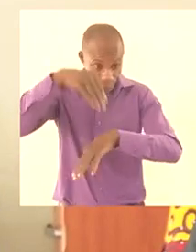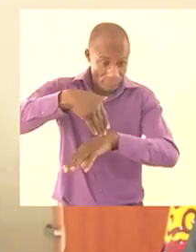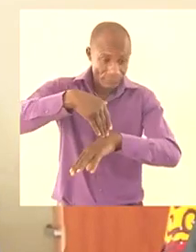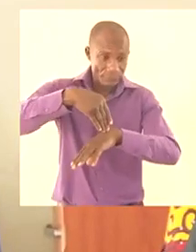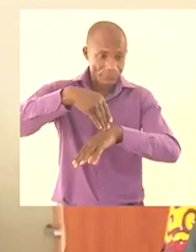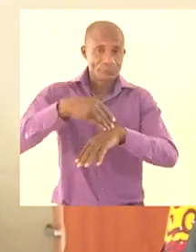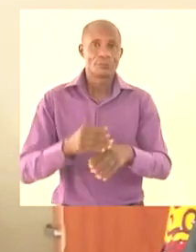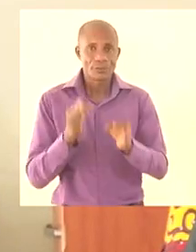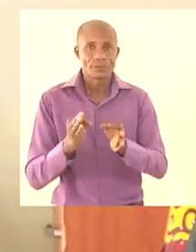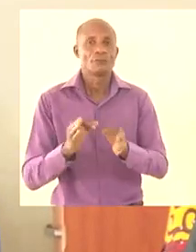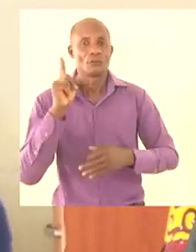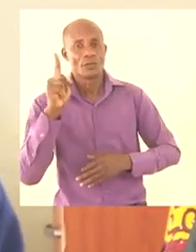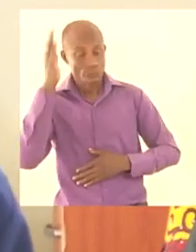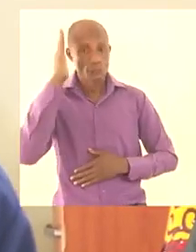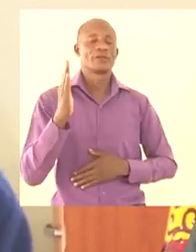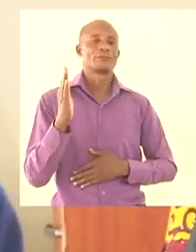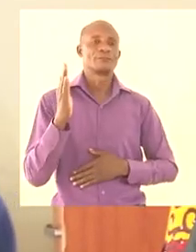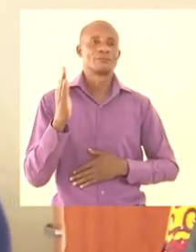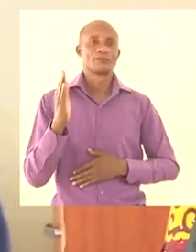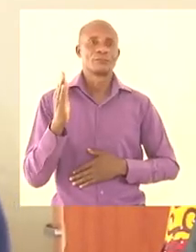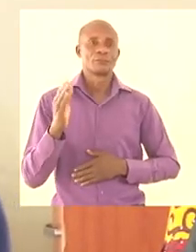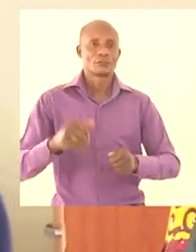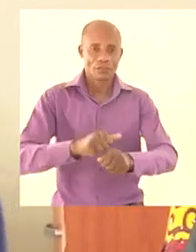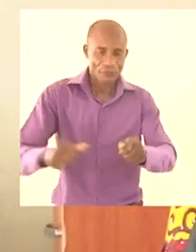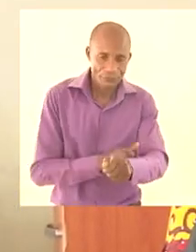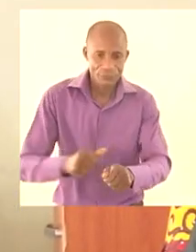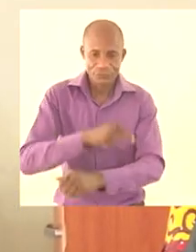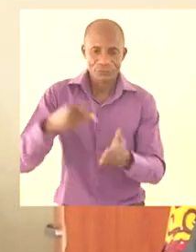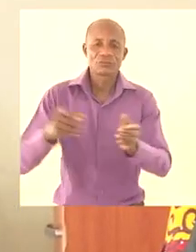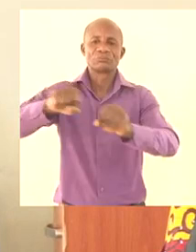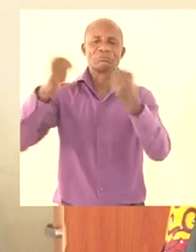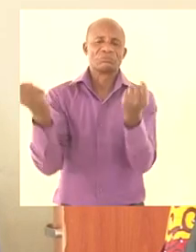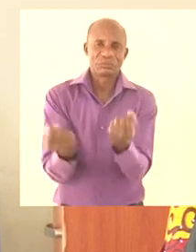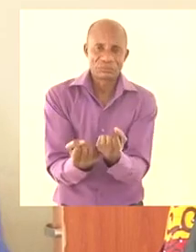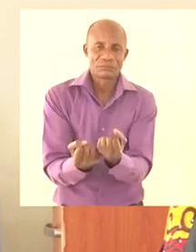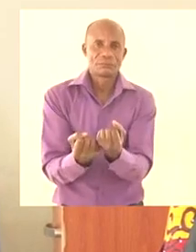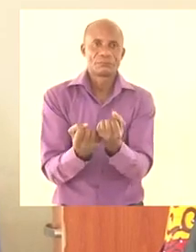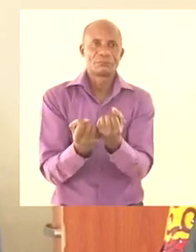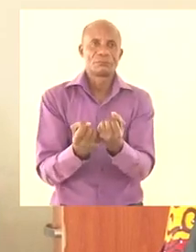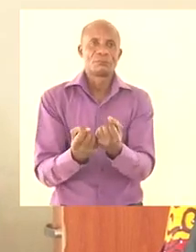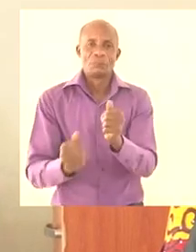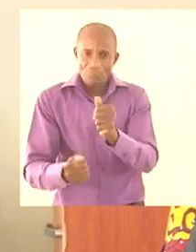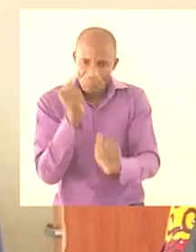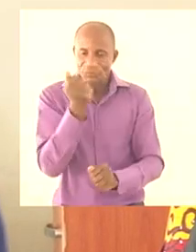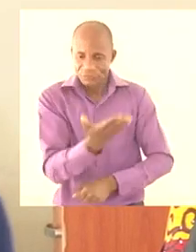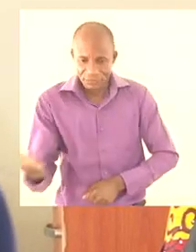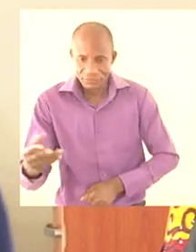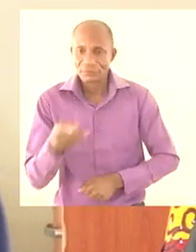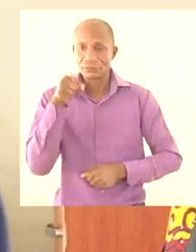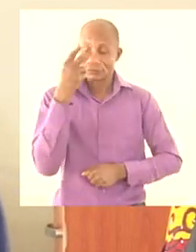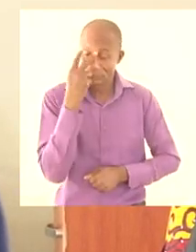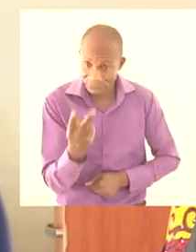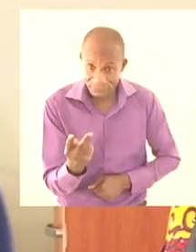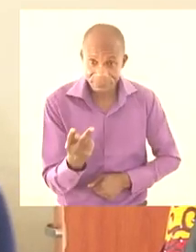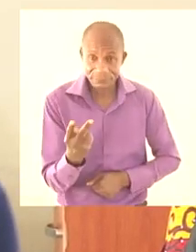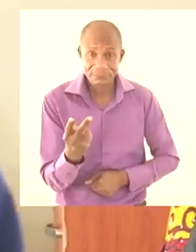at if one would withdraw from even social media, because most of the things you see, the posts